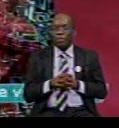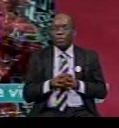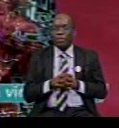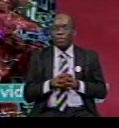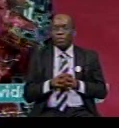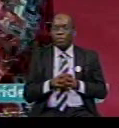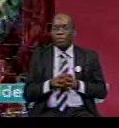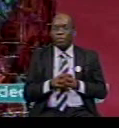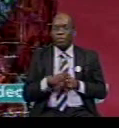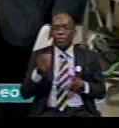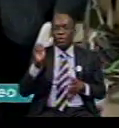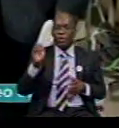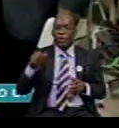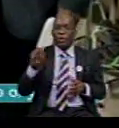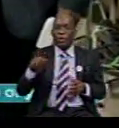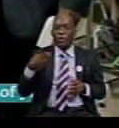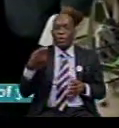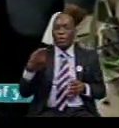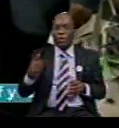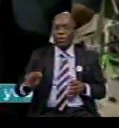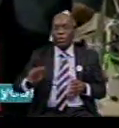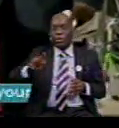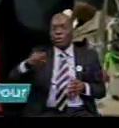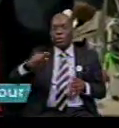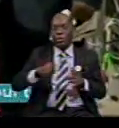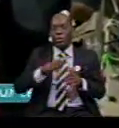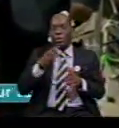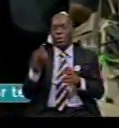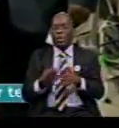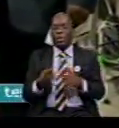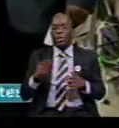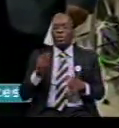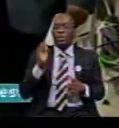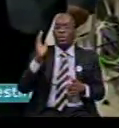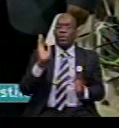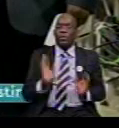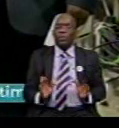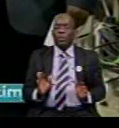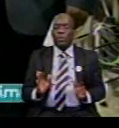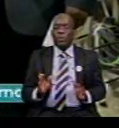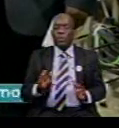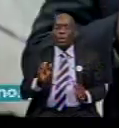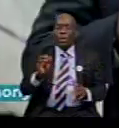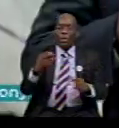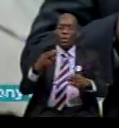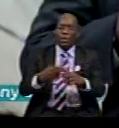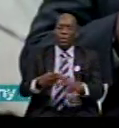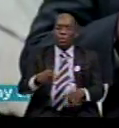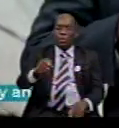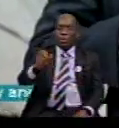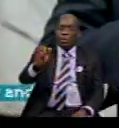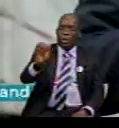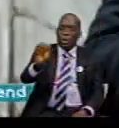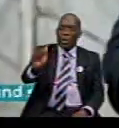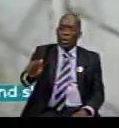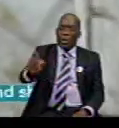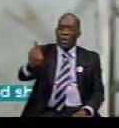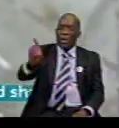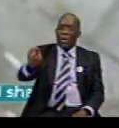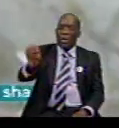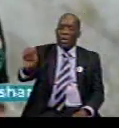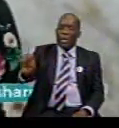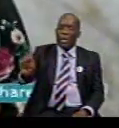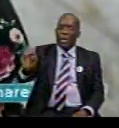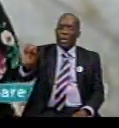Yes, the next testifier. My name is Abiola Adeola. I am here to testify to the goodness of the Lord. I'm from Abeokuta